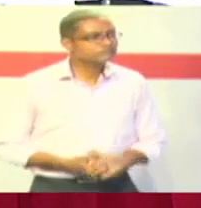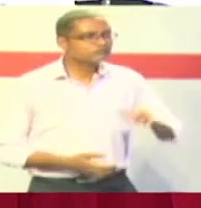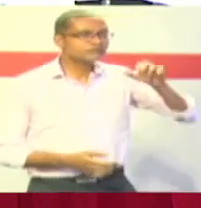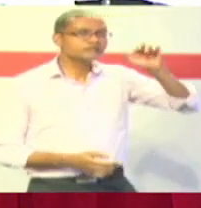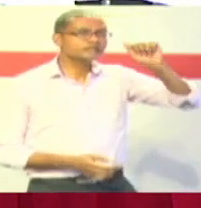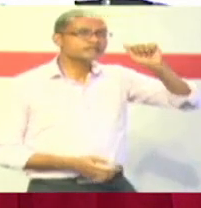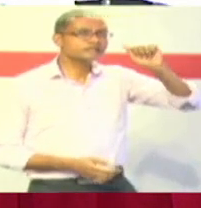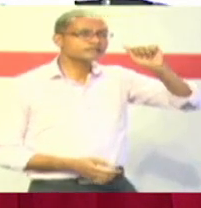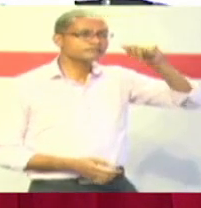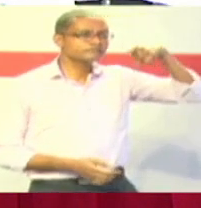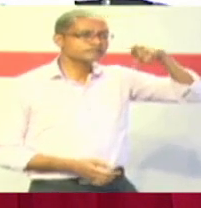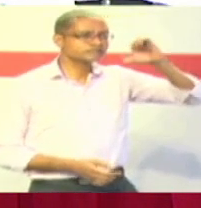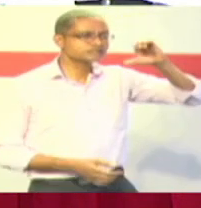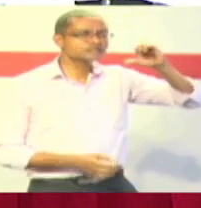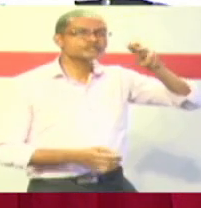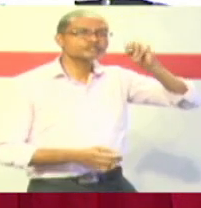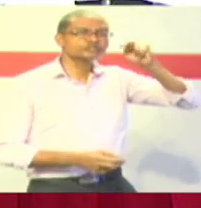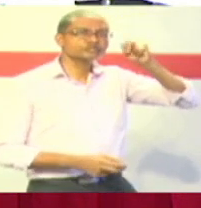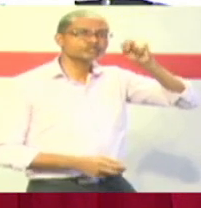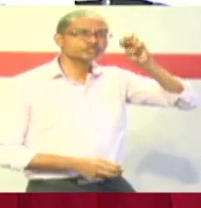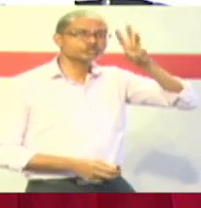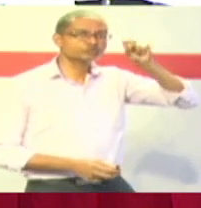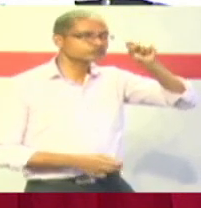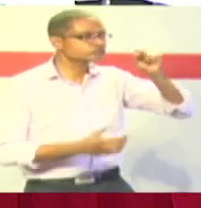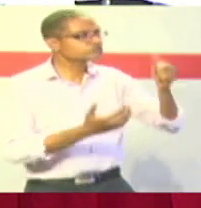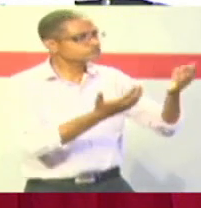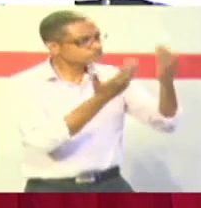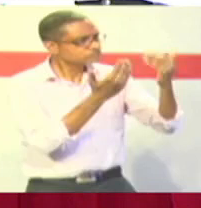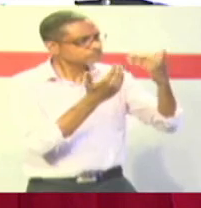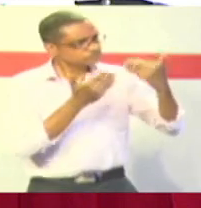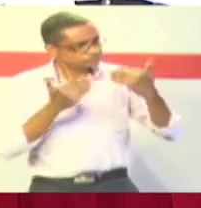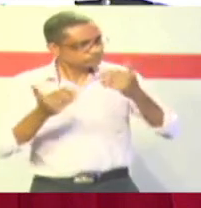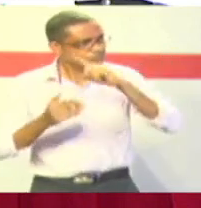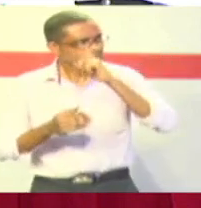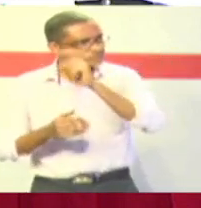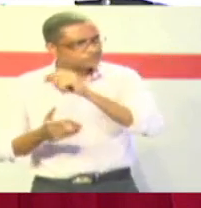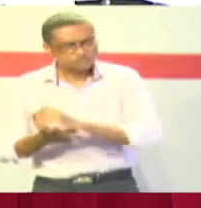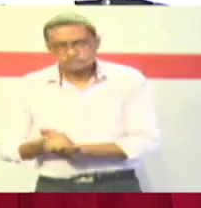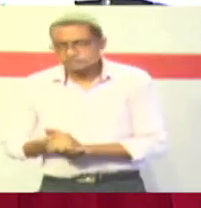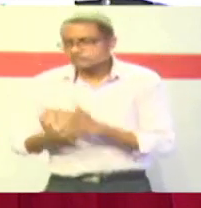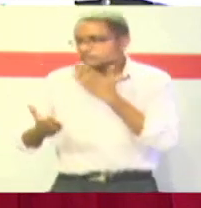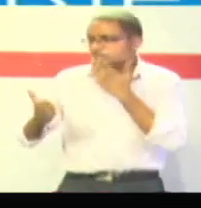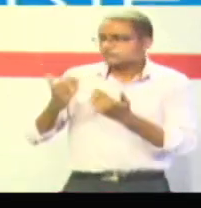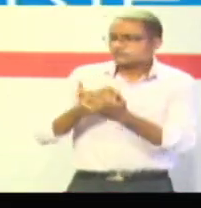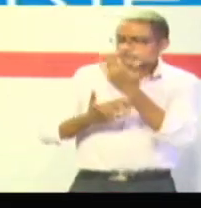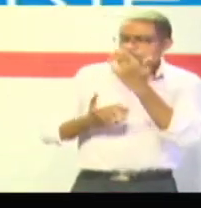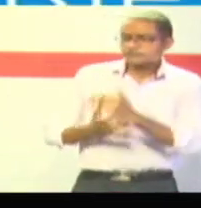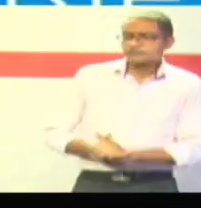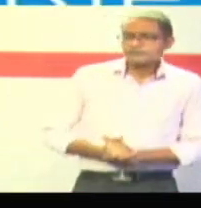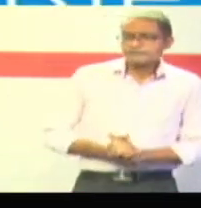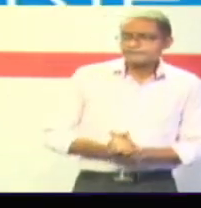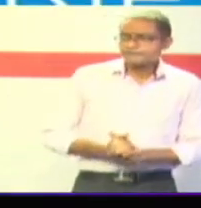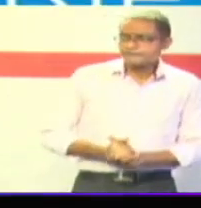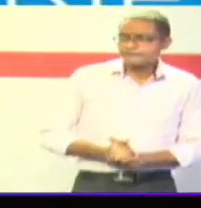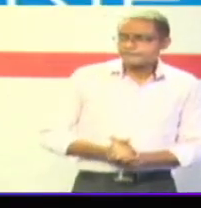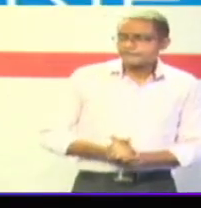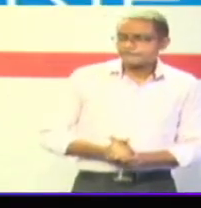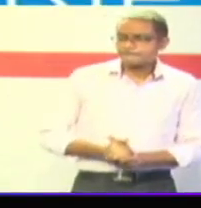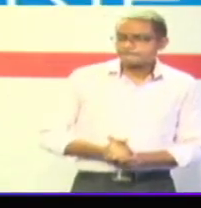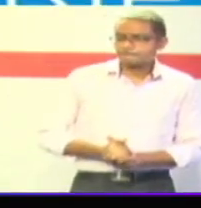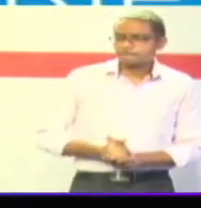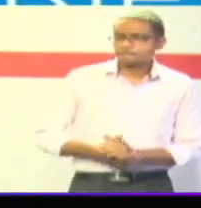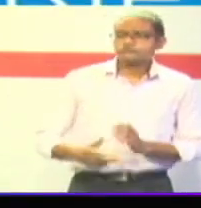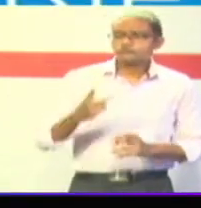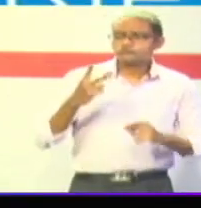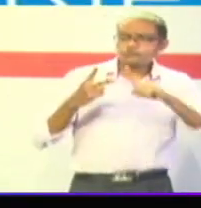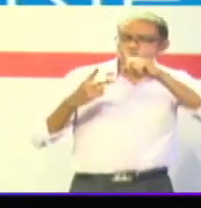News, good morning. We are ready for your questions. Good morning, Primary Harry, azpnews.com. My